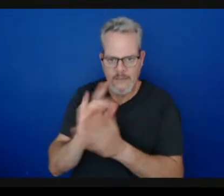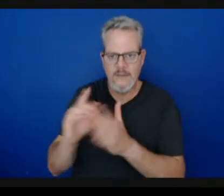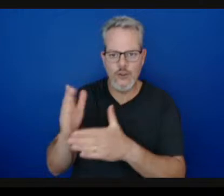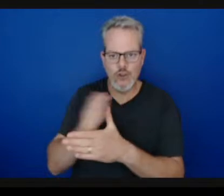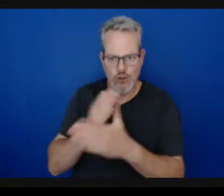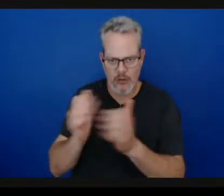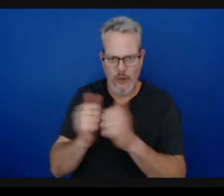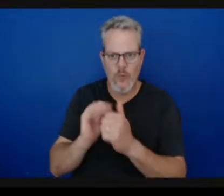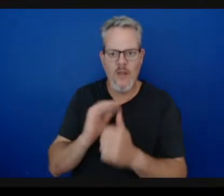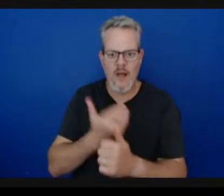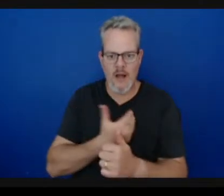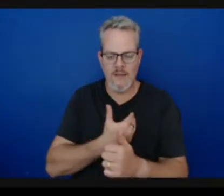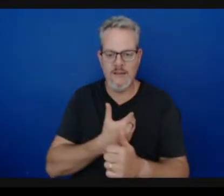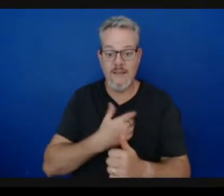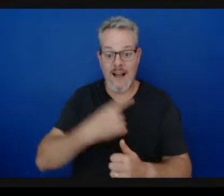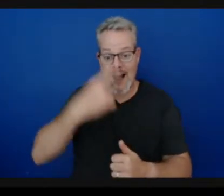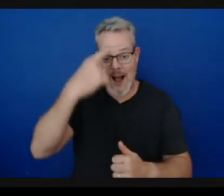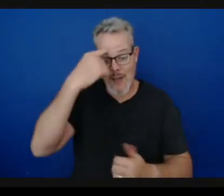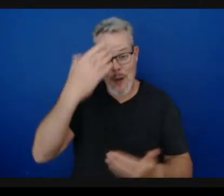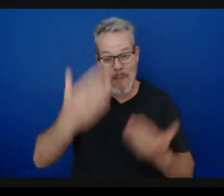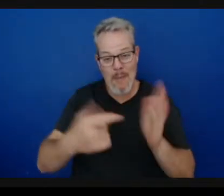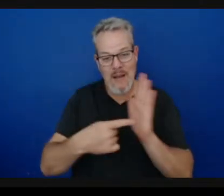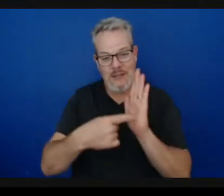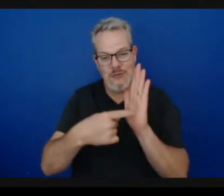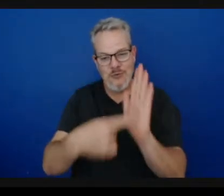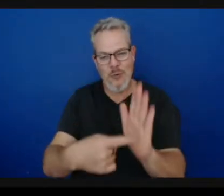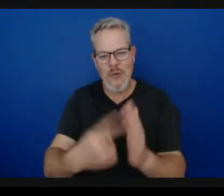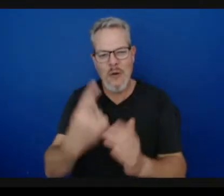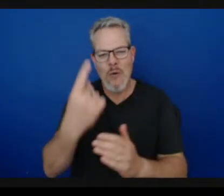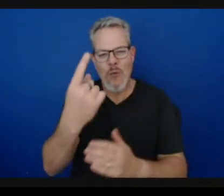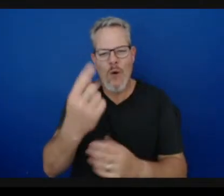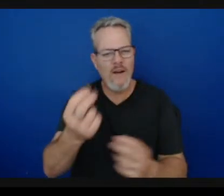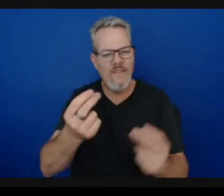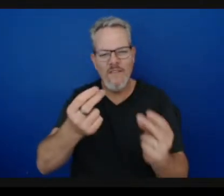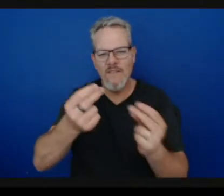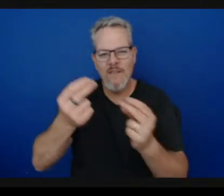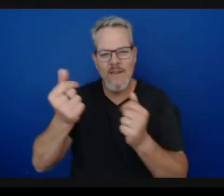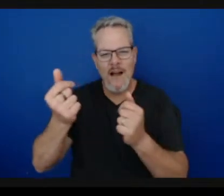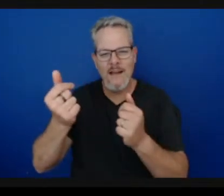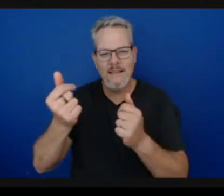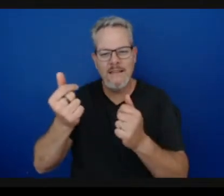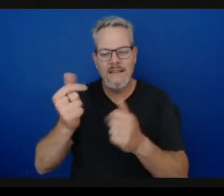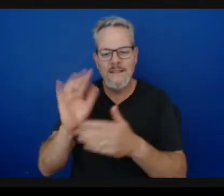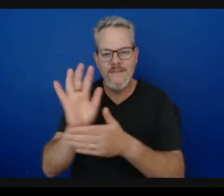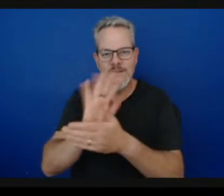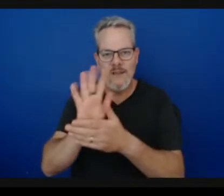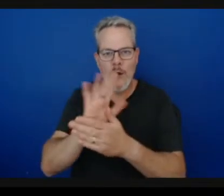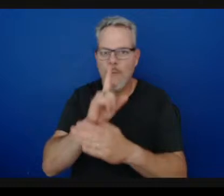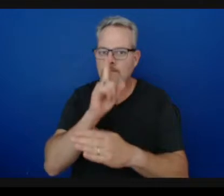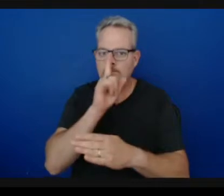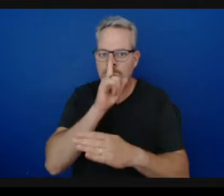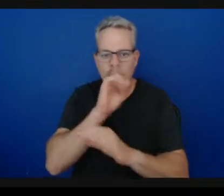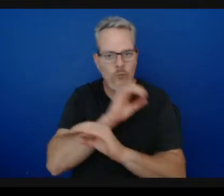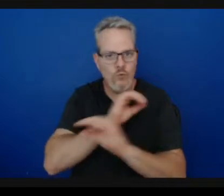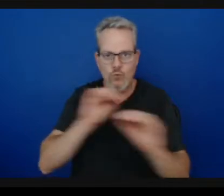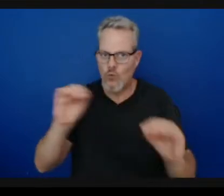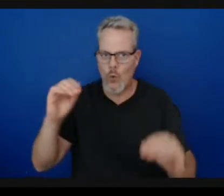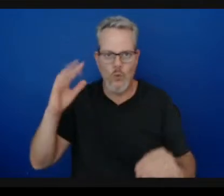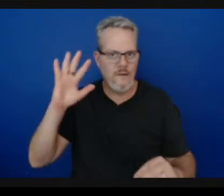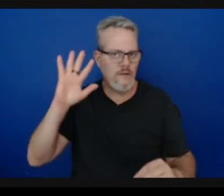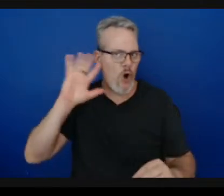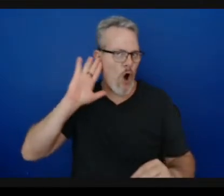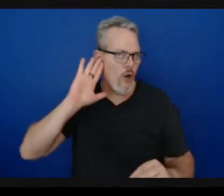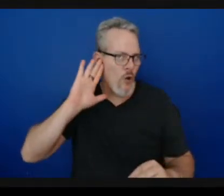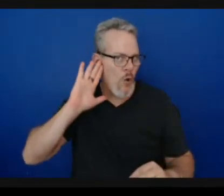is just show you a quick soundless version here from these guys. Some of the eruption